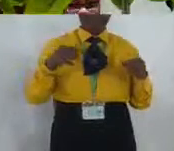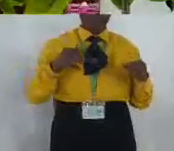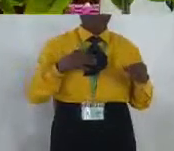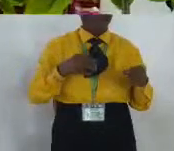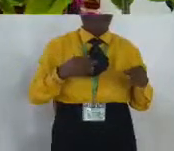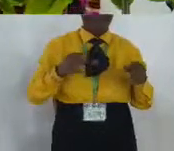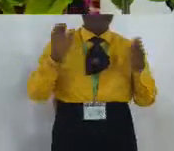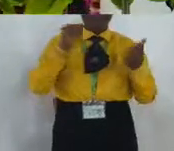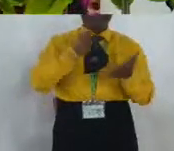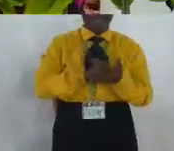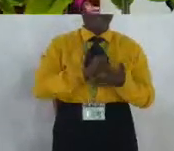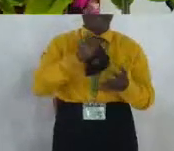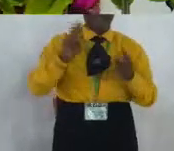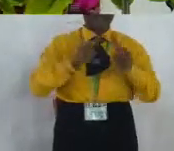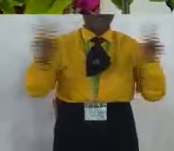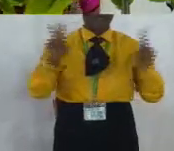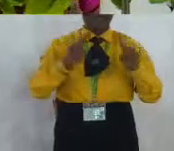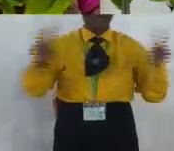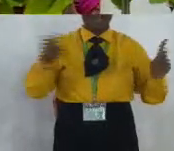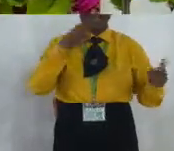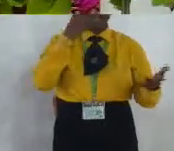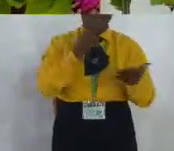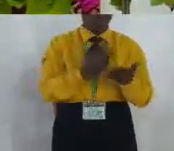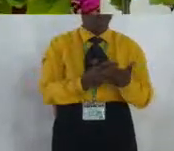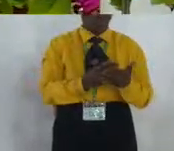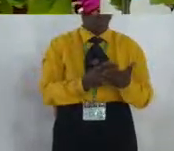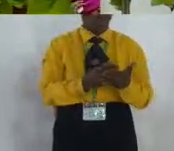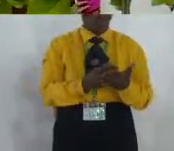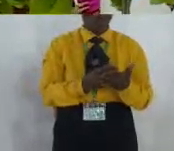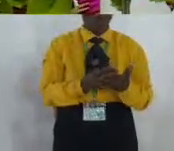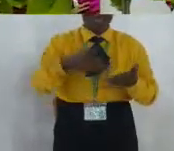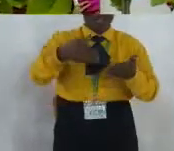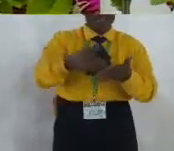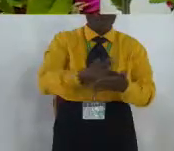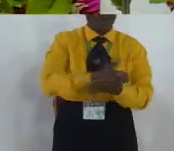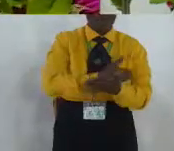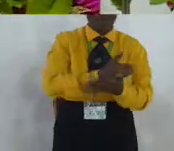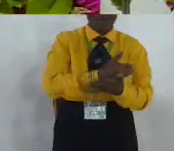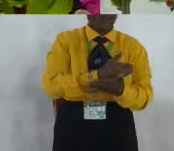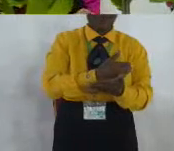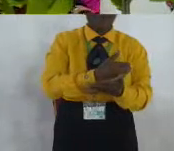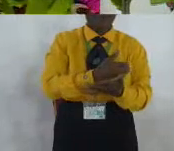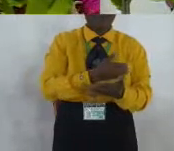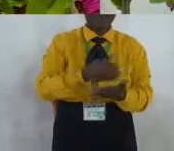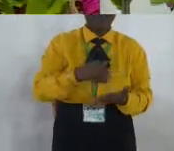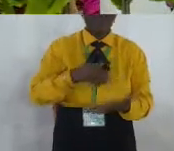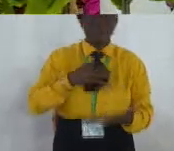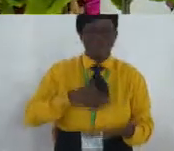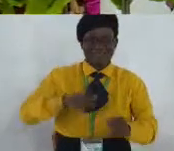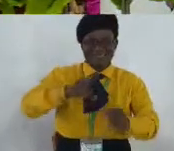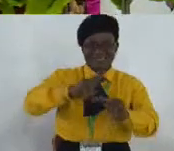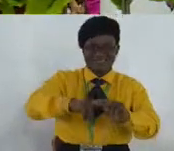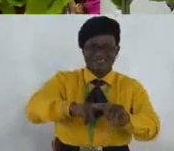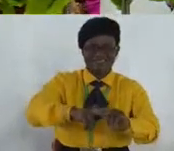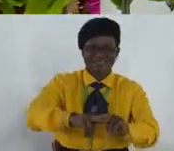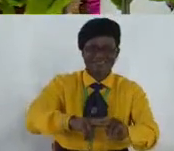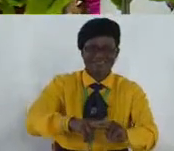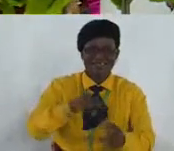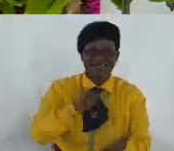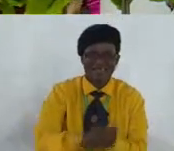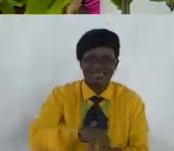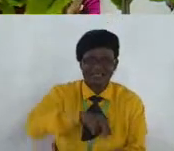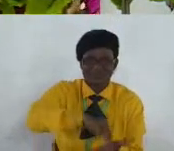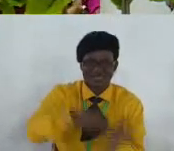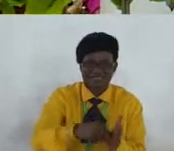That's very, very good news. That means something is about to